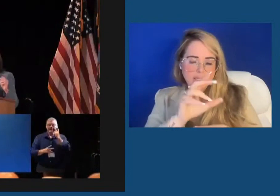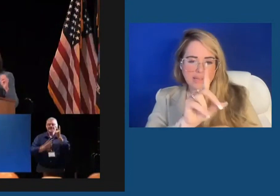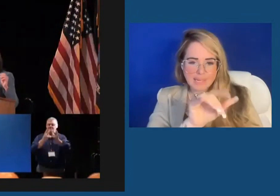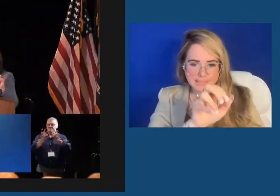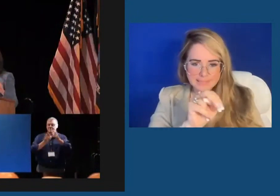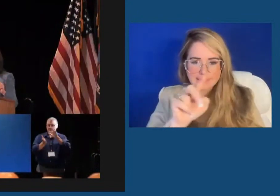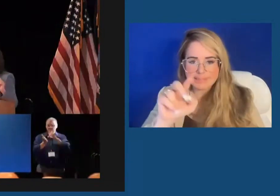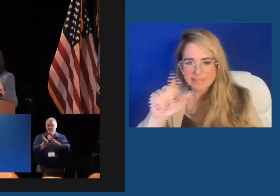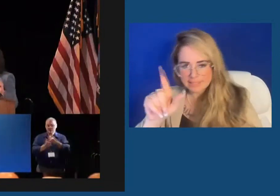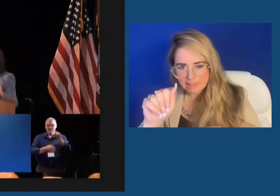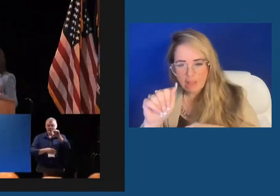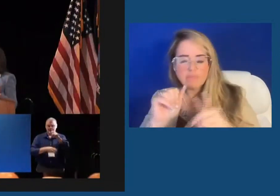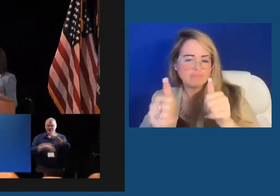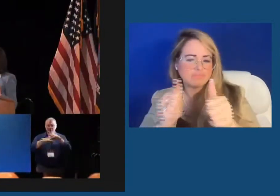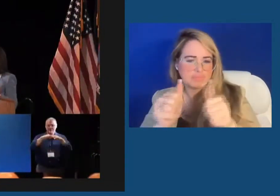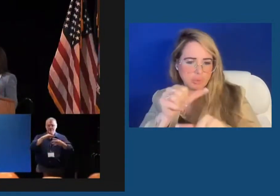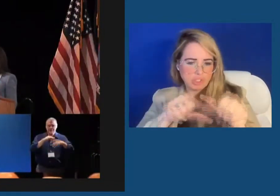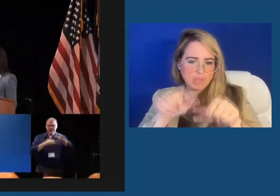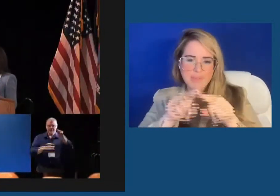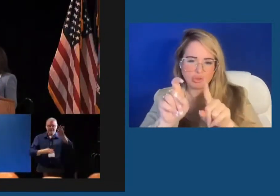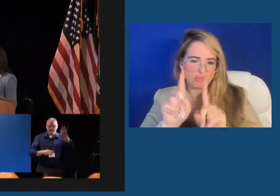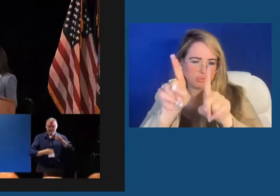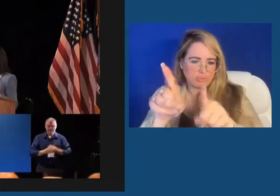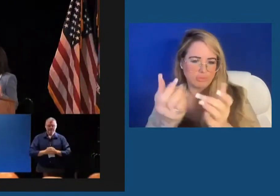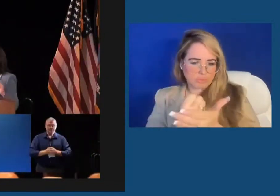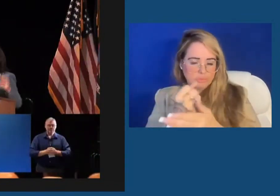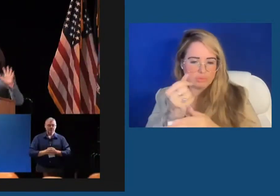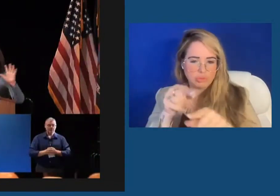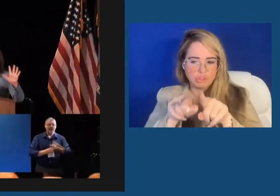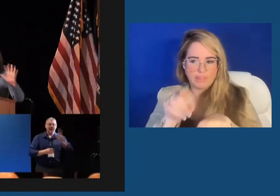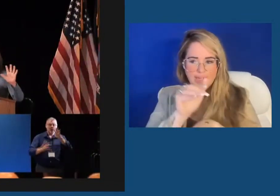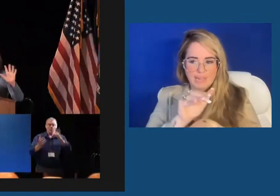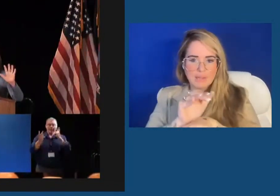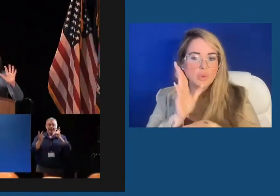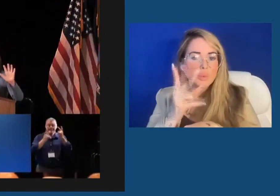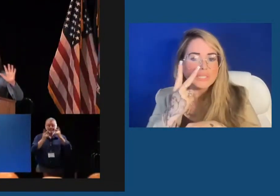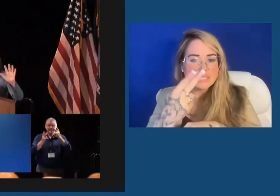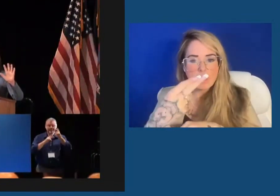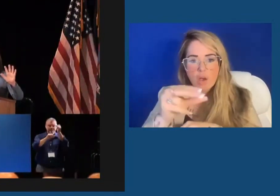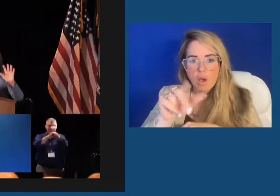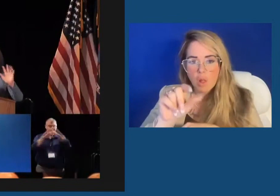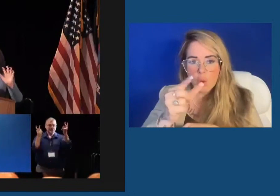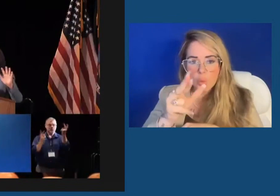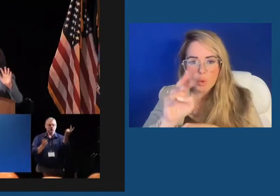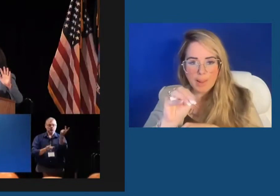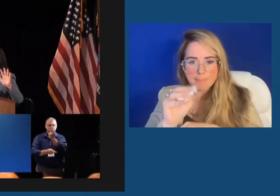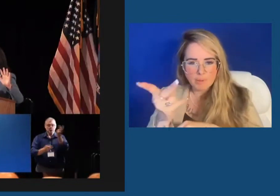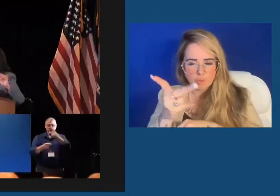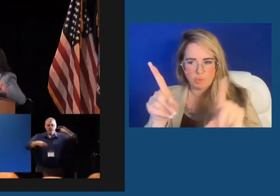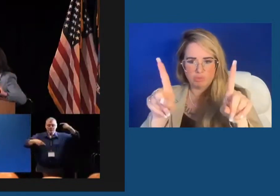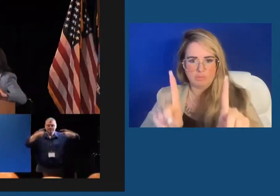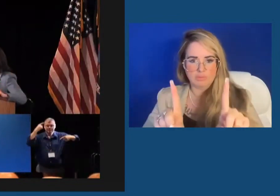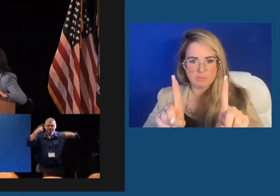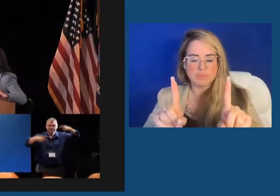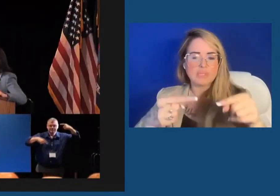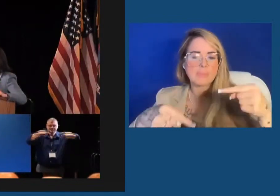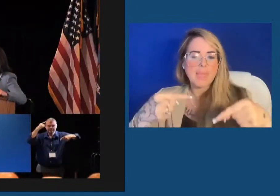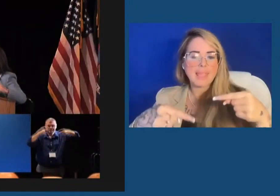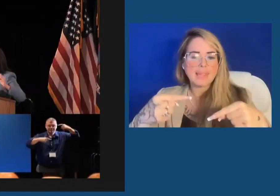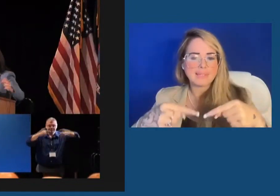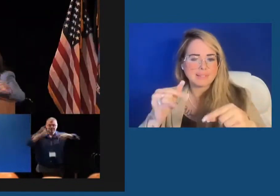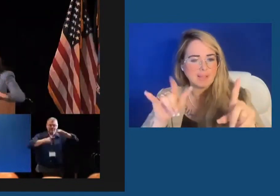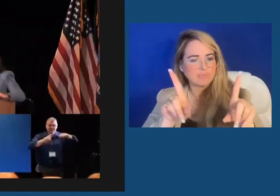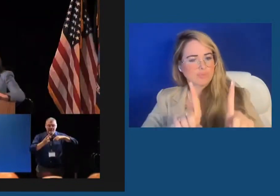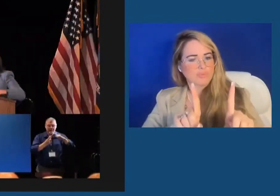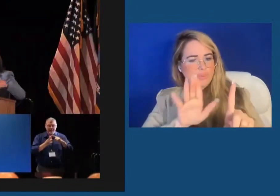at Niagara Falls, at NYPA in Niagara Falls. You'll actually see holograms of the two of them debating, as they would have at the current time, about